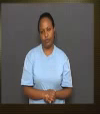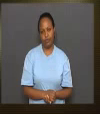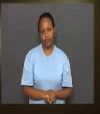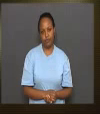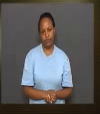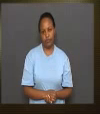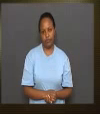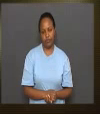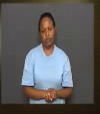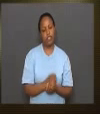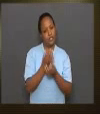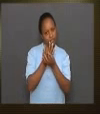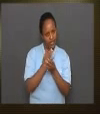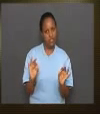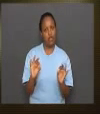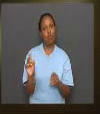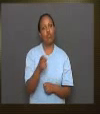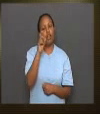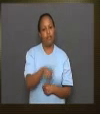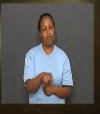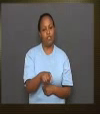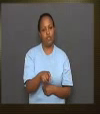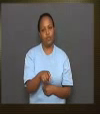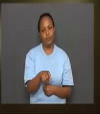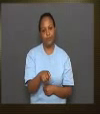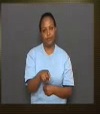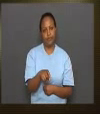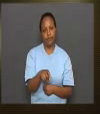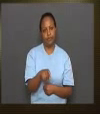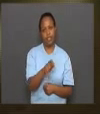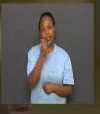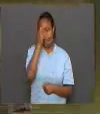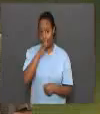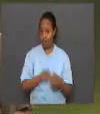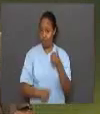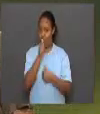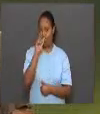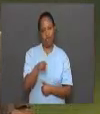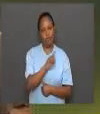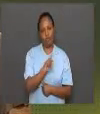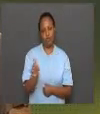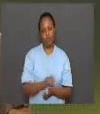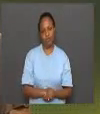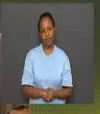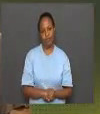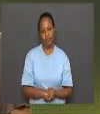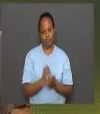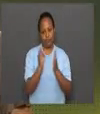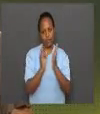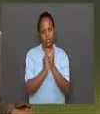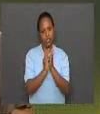They must be free from bias or prejudice. Rule of